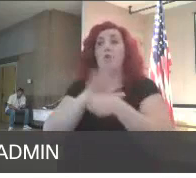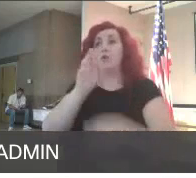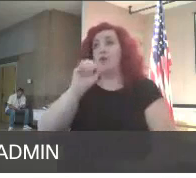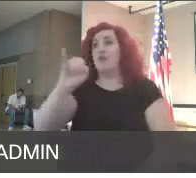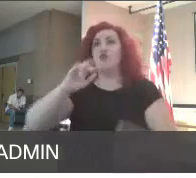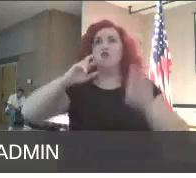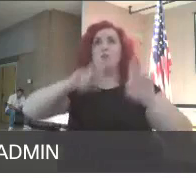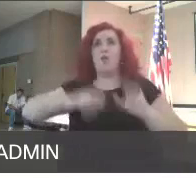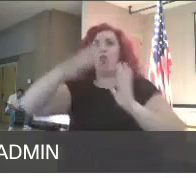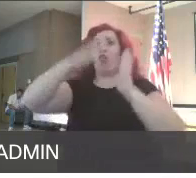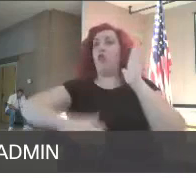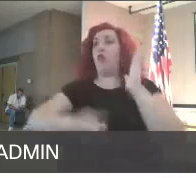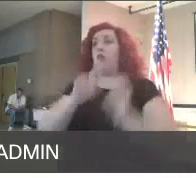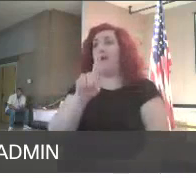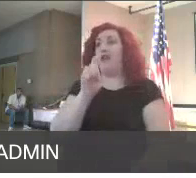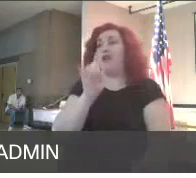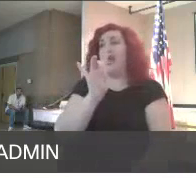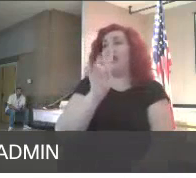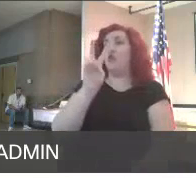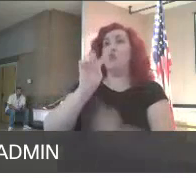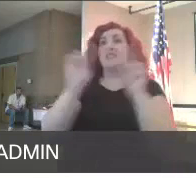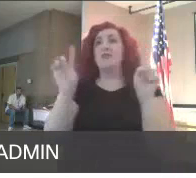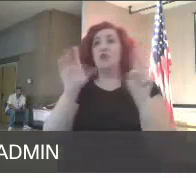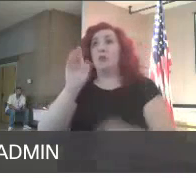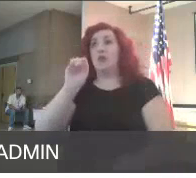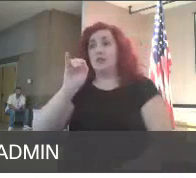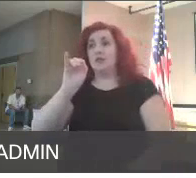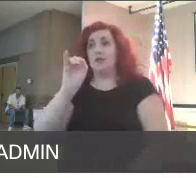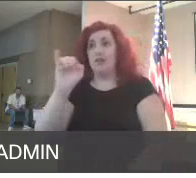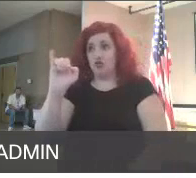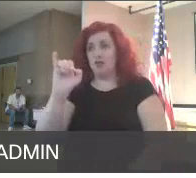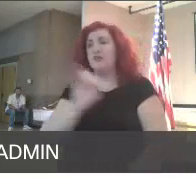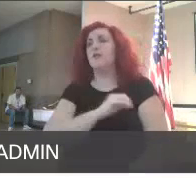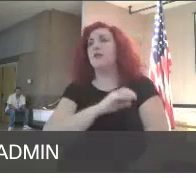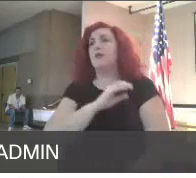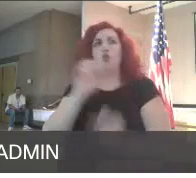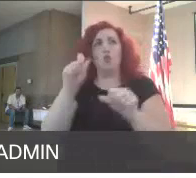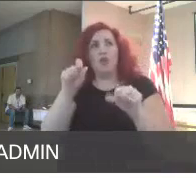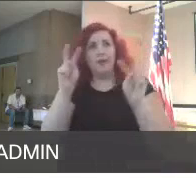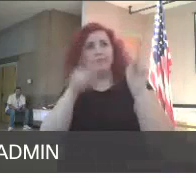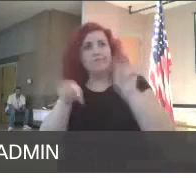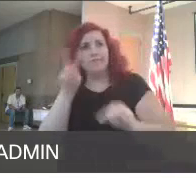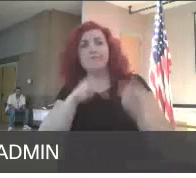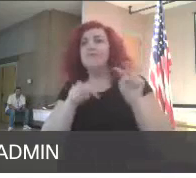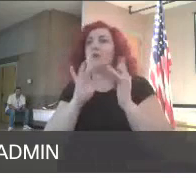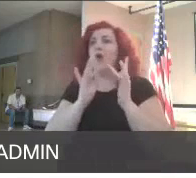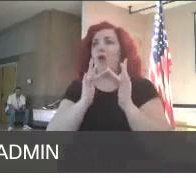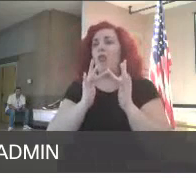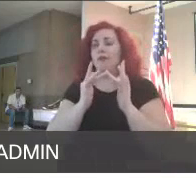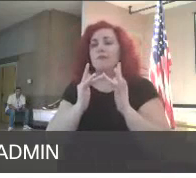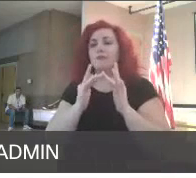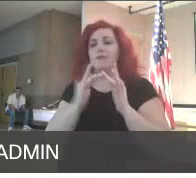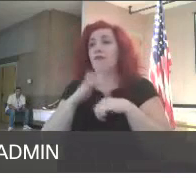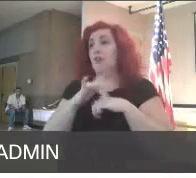of interest report, which has 182 different community of interests that you're available to go look and view